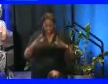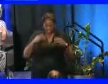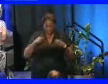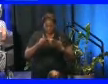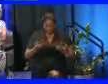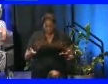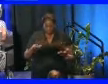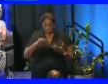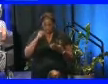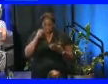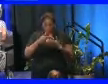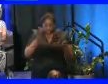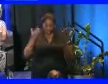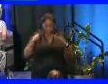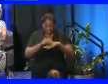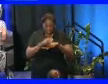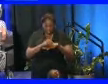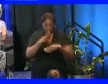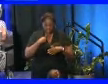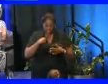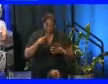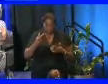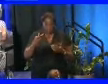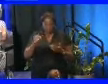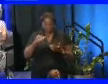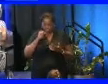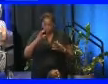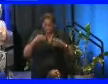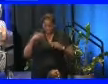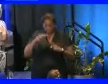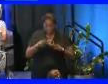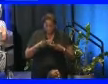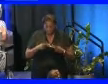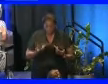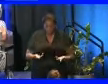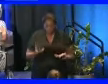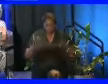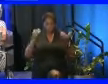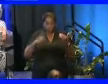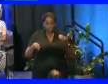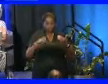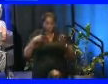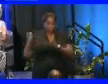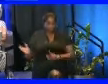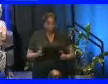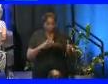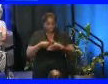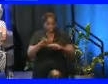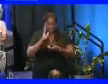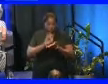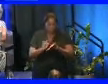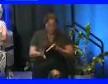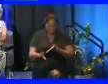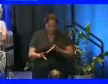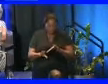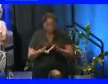wear that because you're homeless. I had a counselor tell me, well, Mr. God, if you don't accept this place, then I hope you got a plan to leave because they're going to put you out.